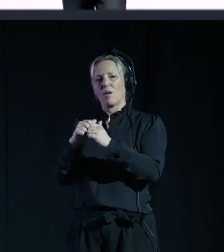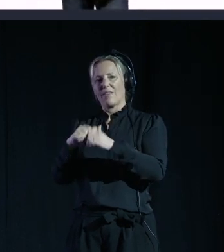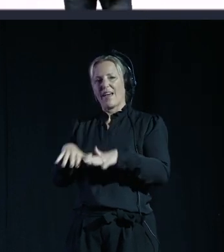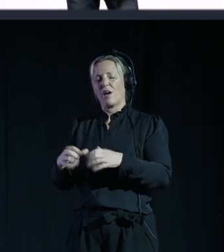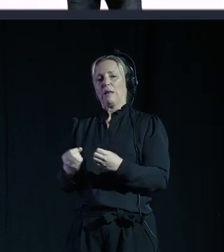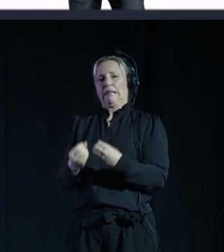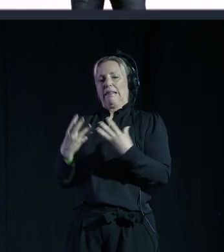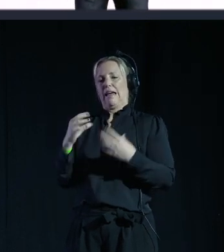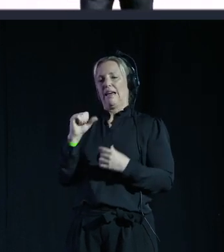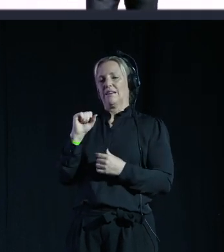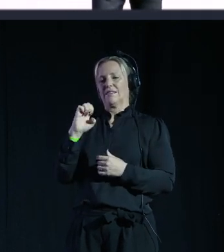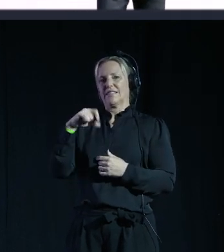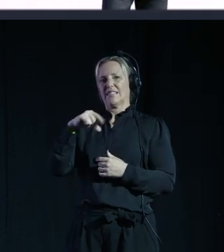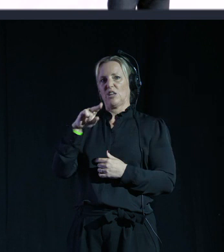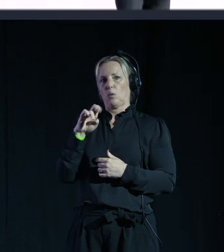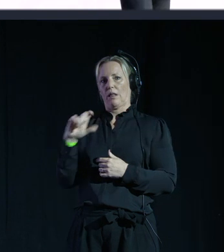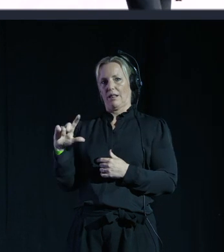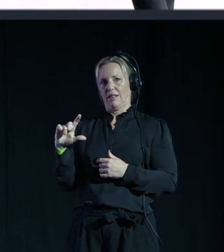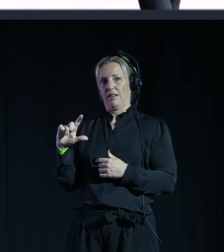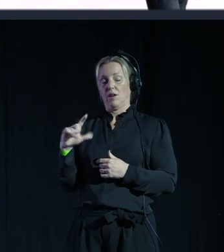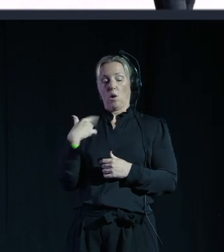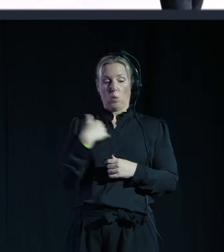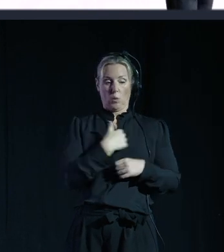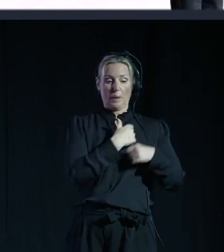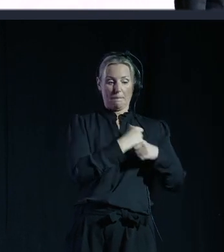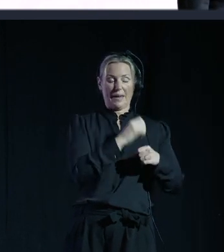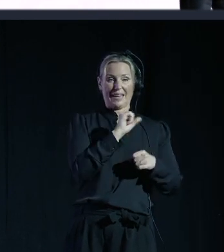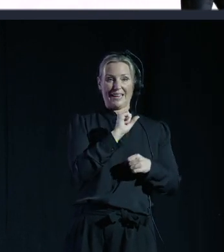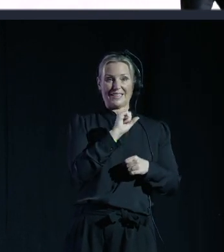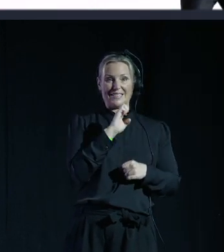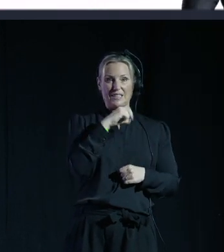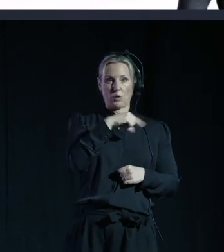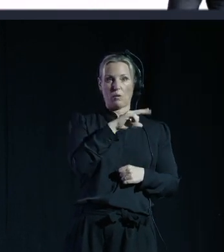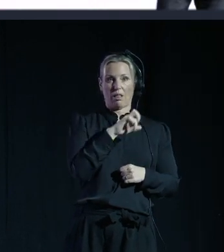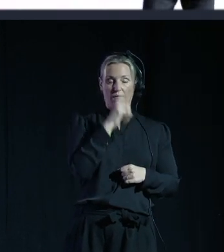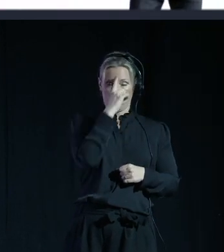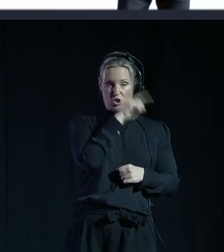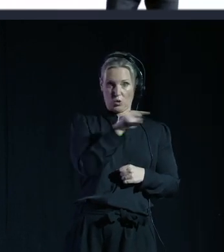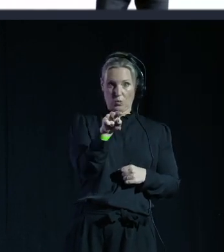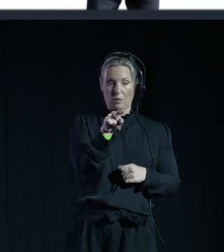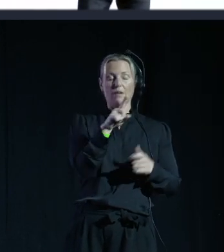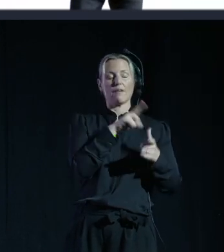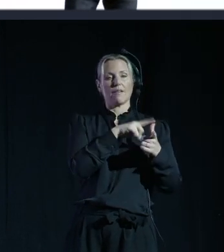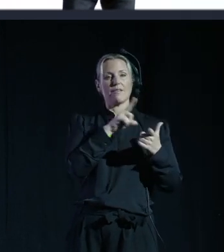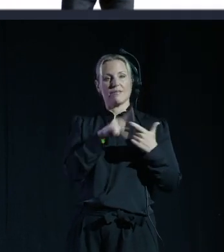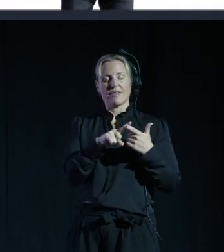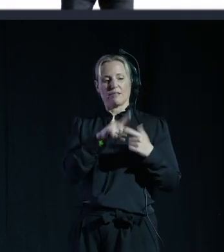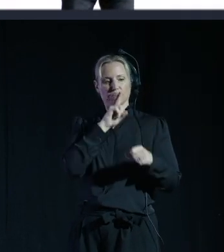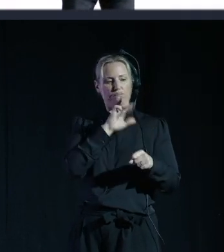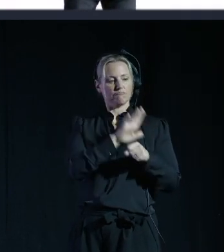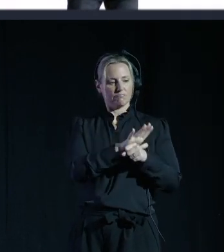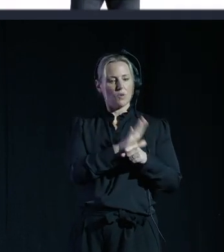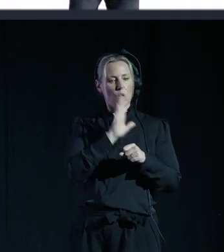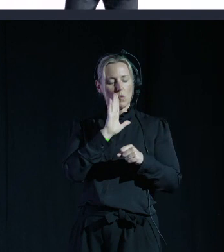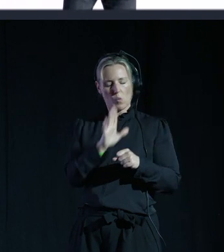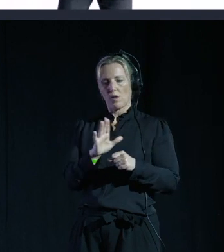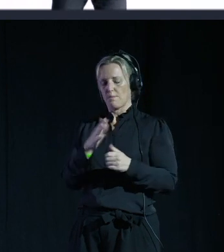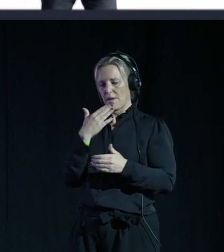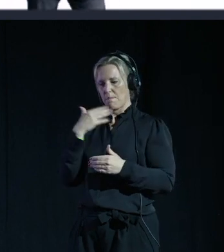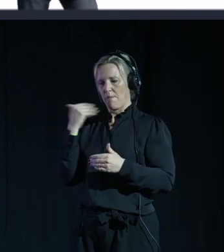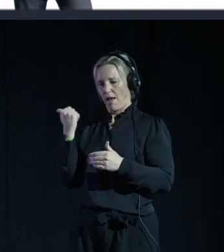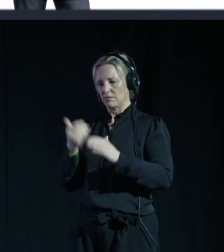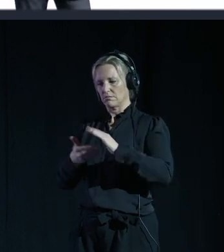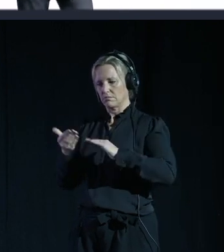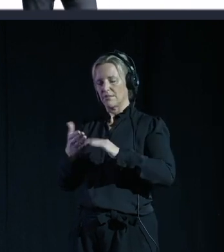honestly, we're actually generating the SQL for you, and that gives you the guarantee that it's going to be optimized and it's